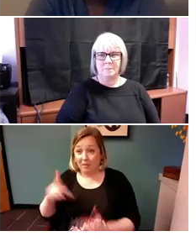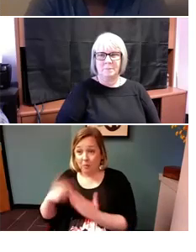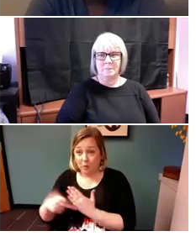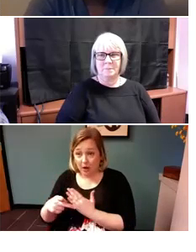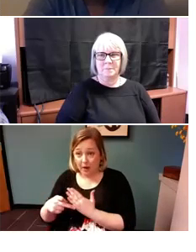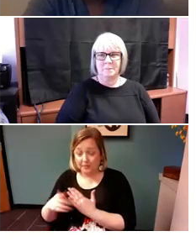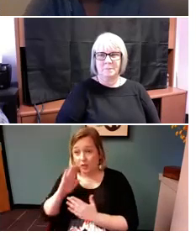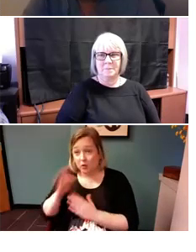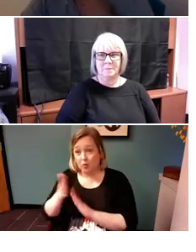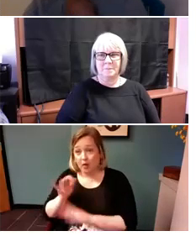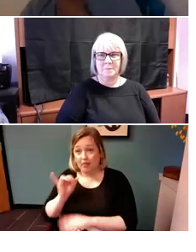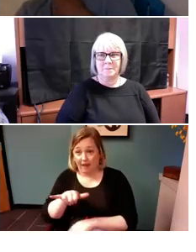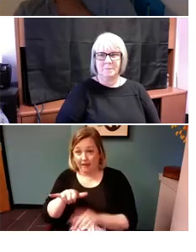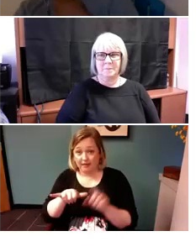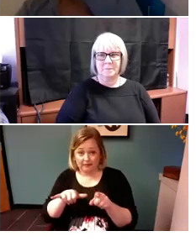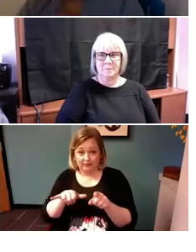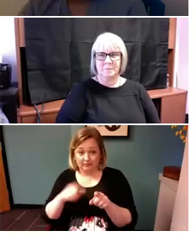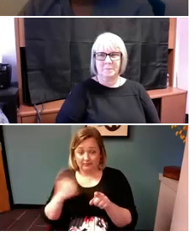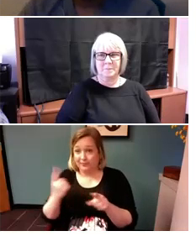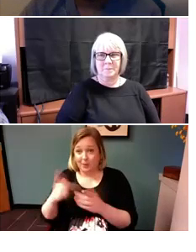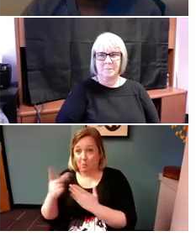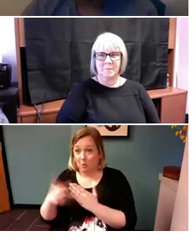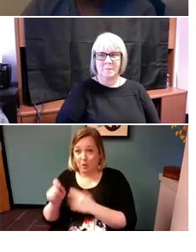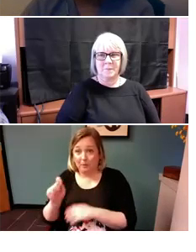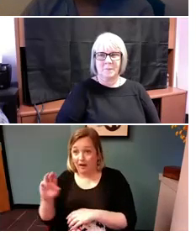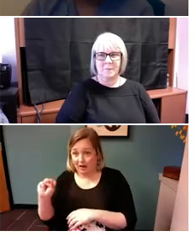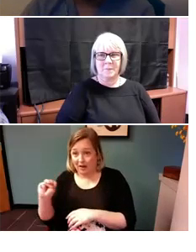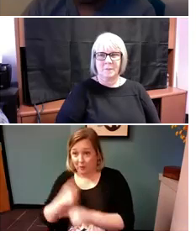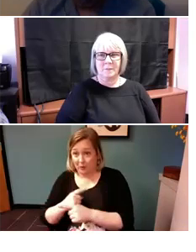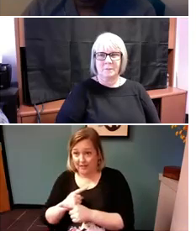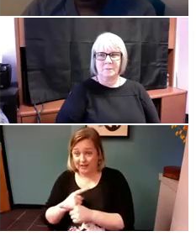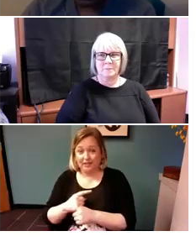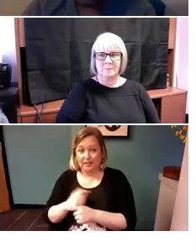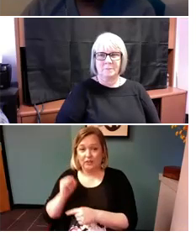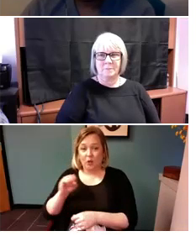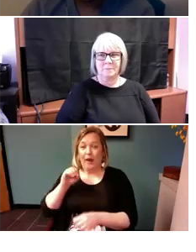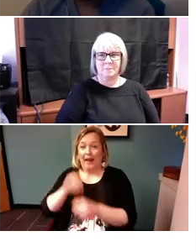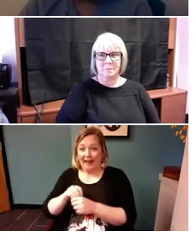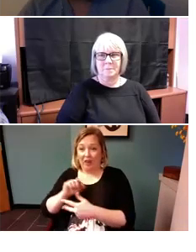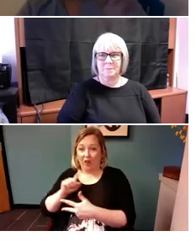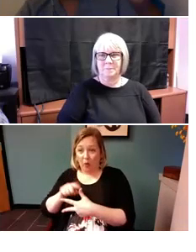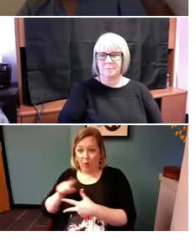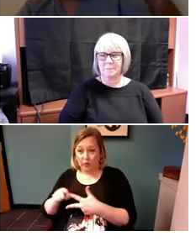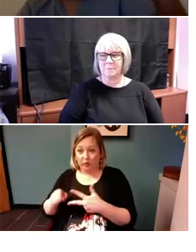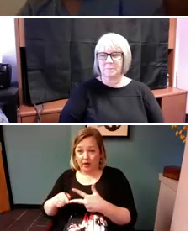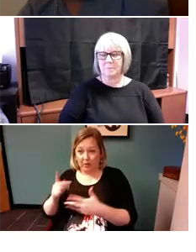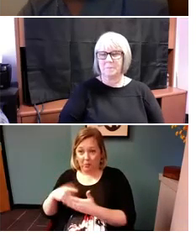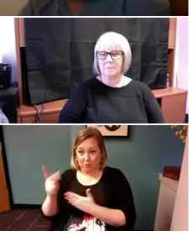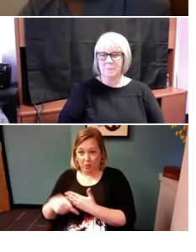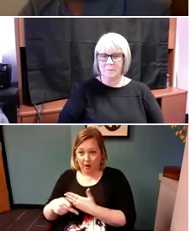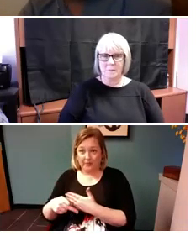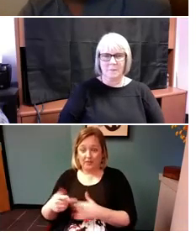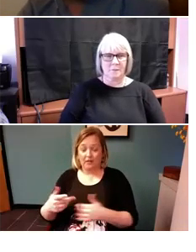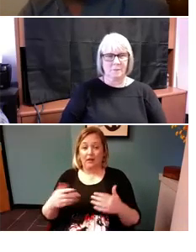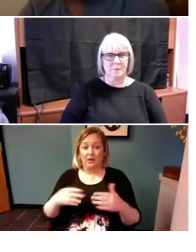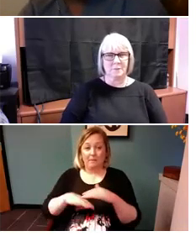some program dot m, right? So in these particular programs, we have basically some